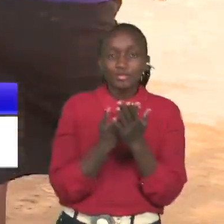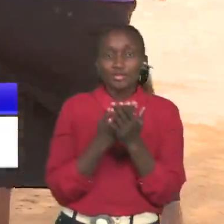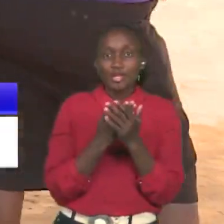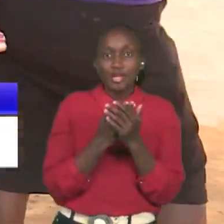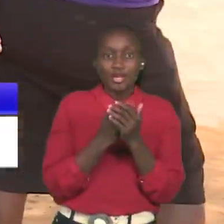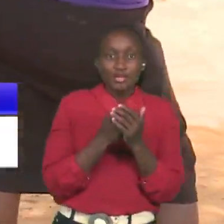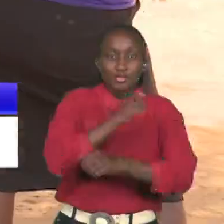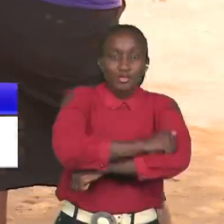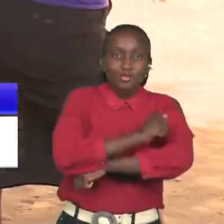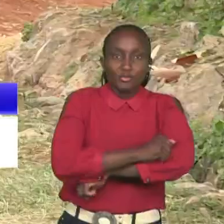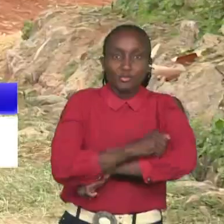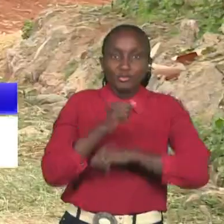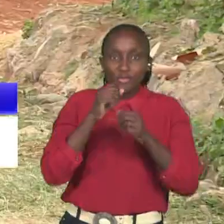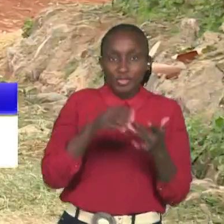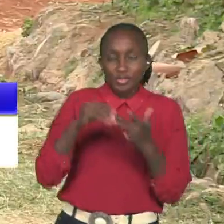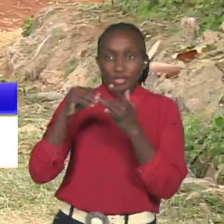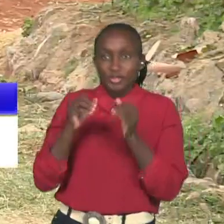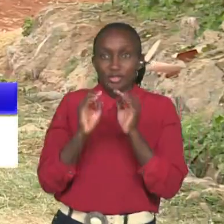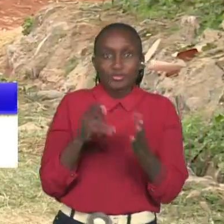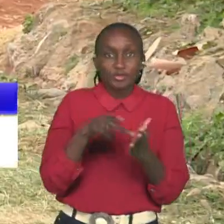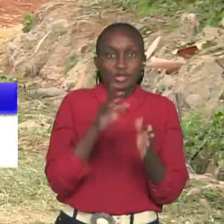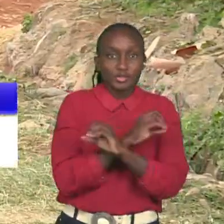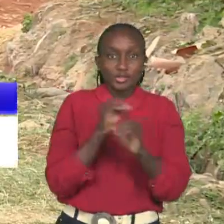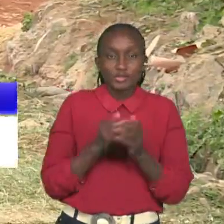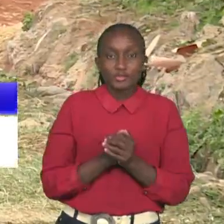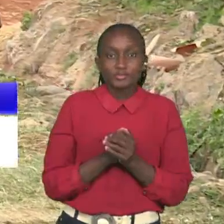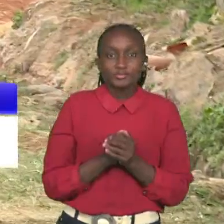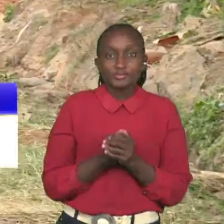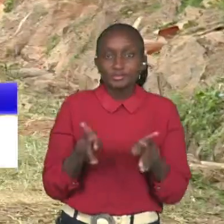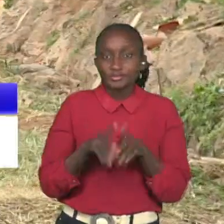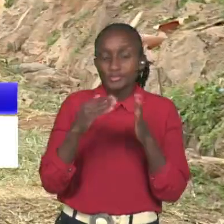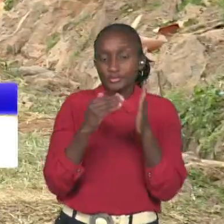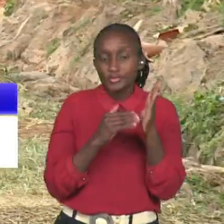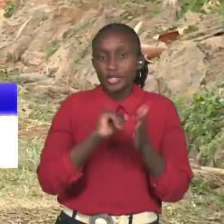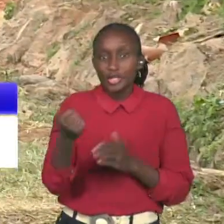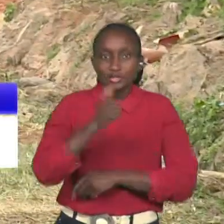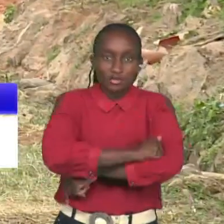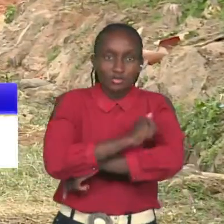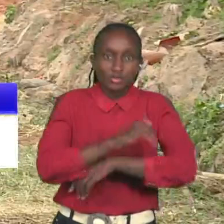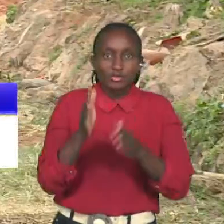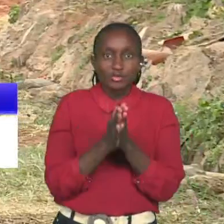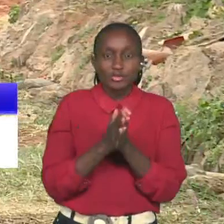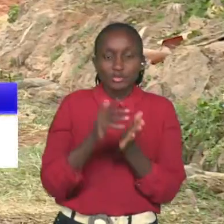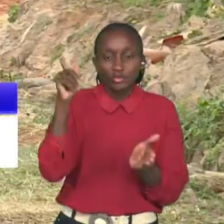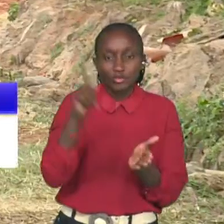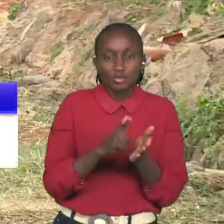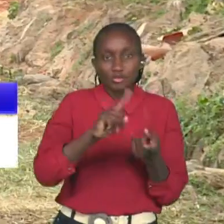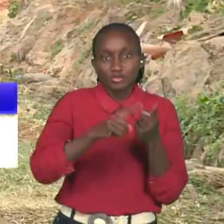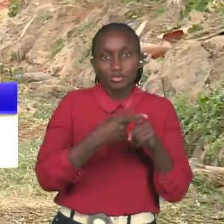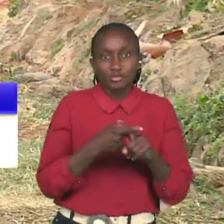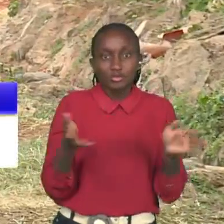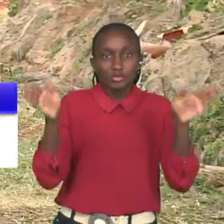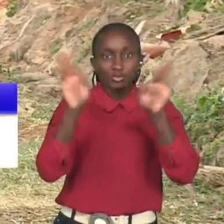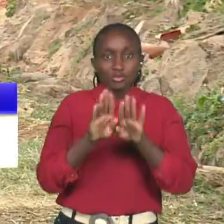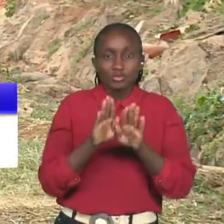or lunch in good time. The directive by Magoha included that other schools in the country with similar substandard buildings would be shut down in a